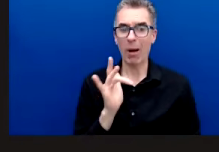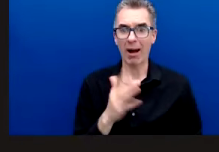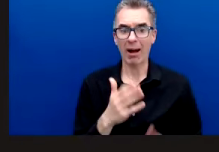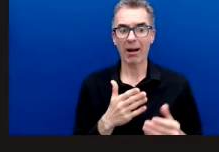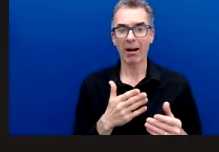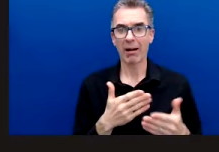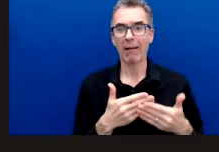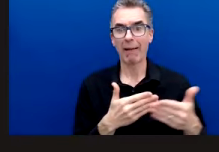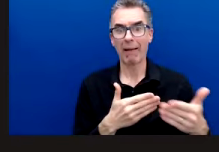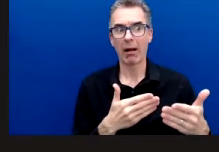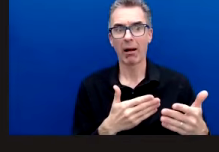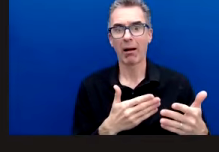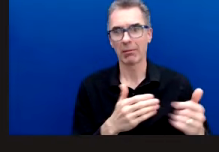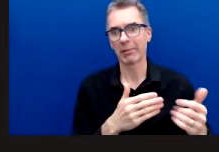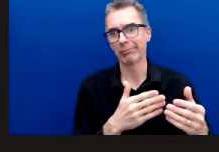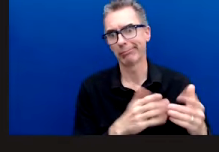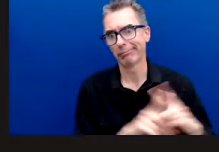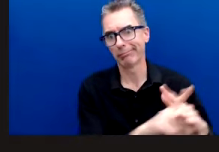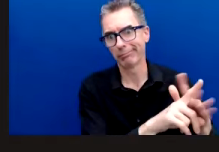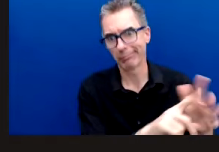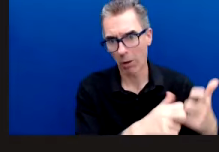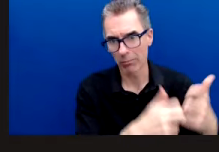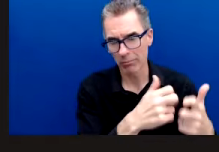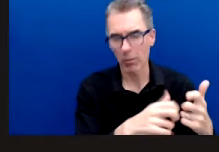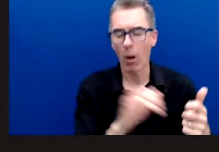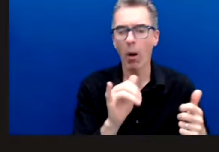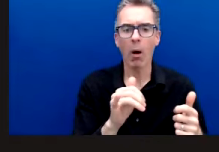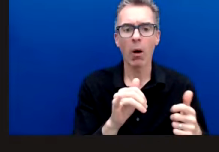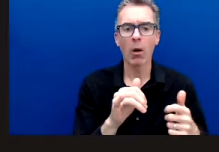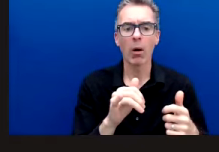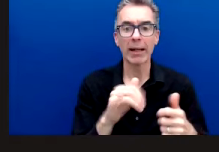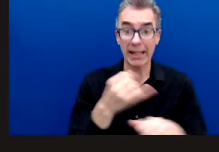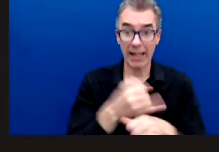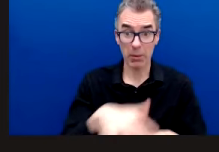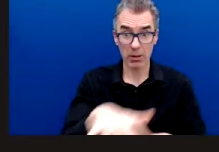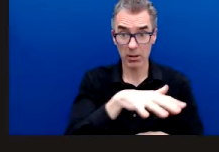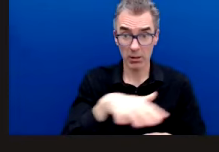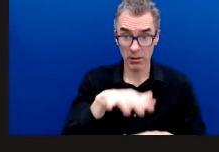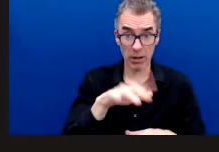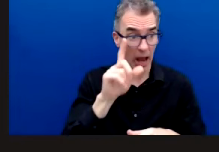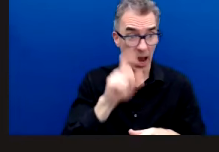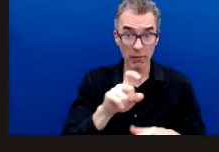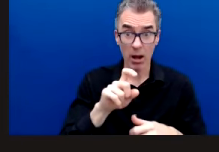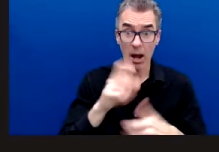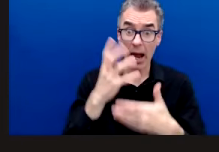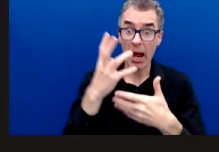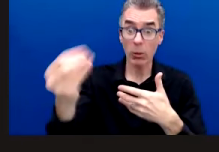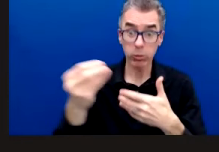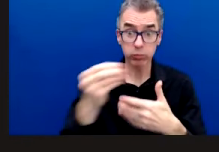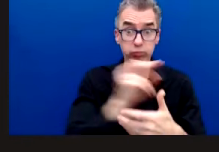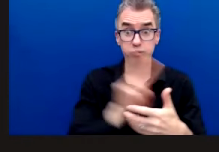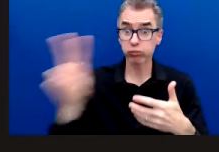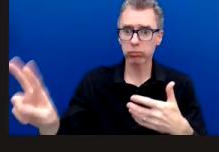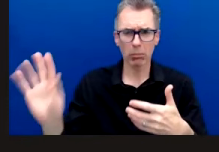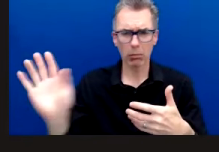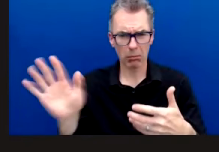issues. And getting the meal off campus. We have resources on campus for our students. We've already mentioned them. We have the